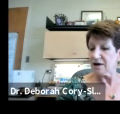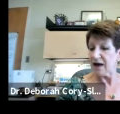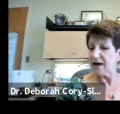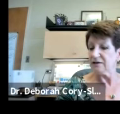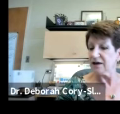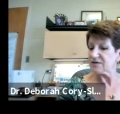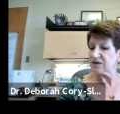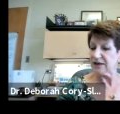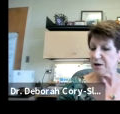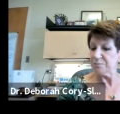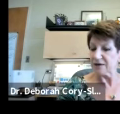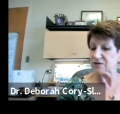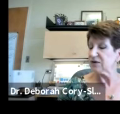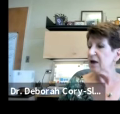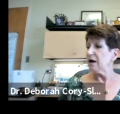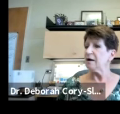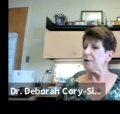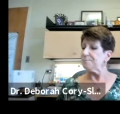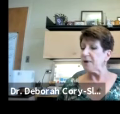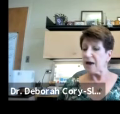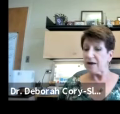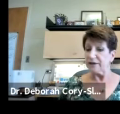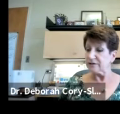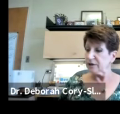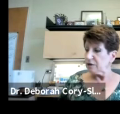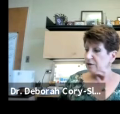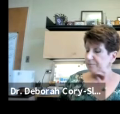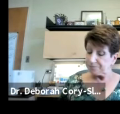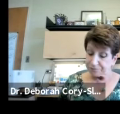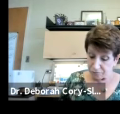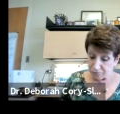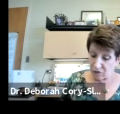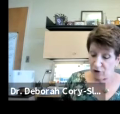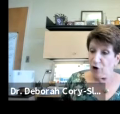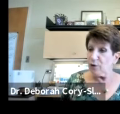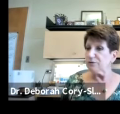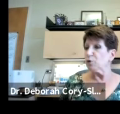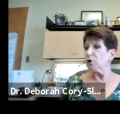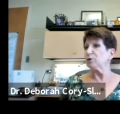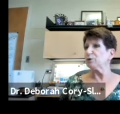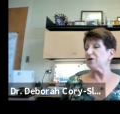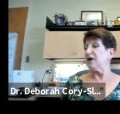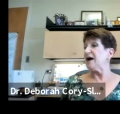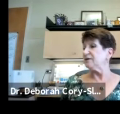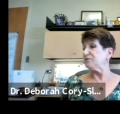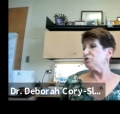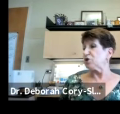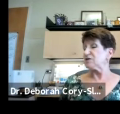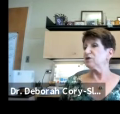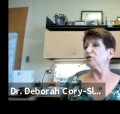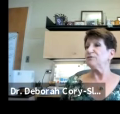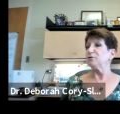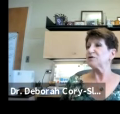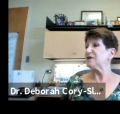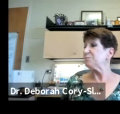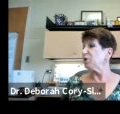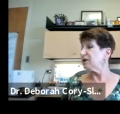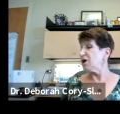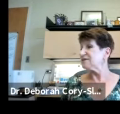disease, ALS, and MS. And Going forward with that, if you just look,